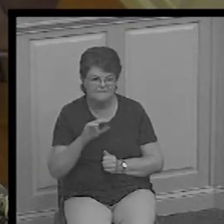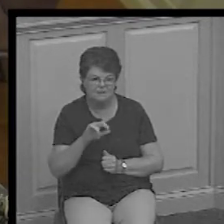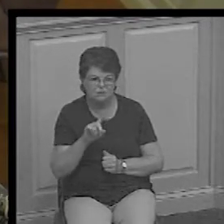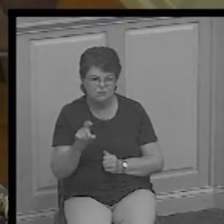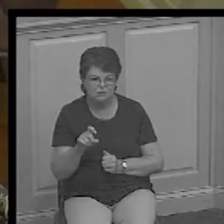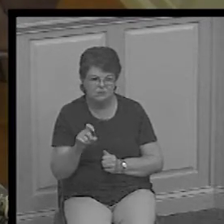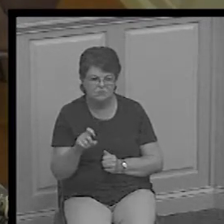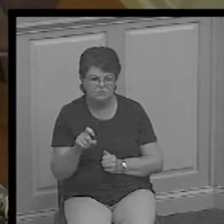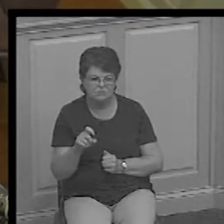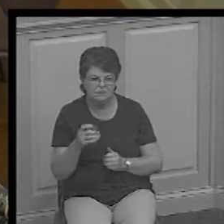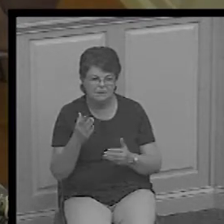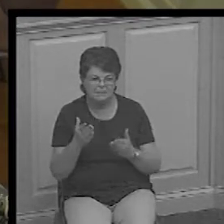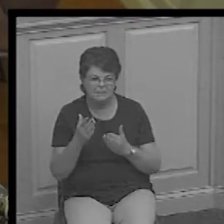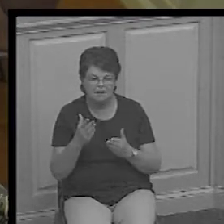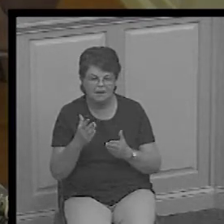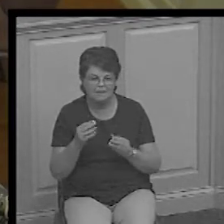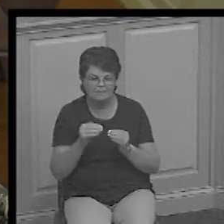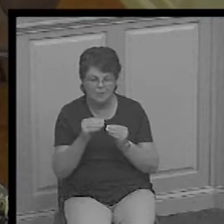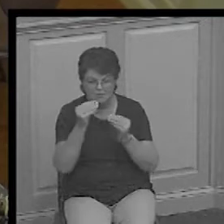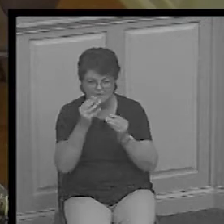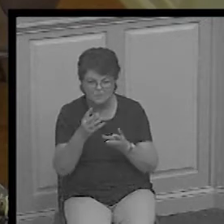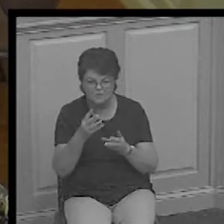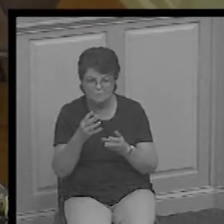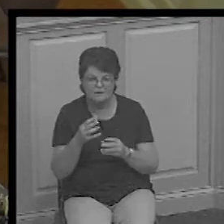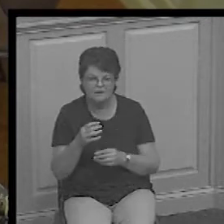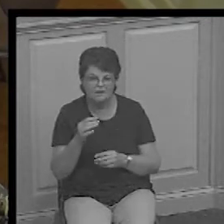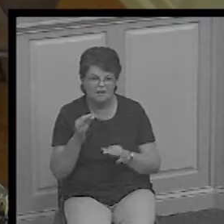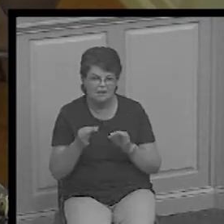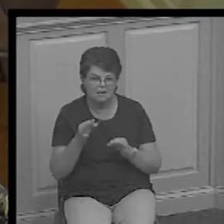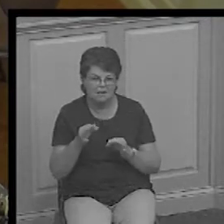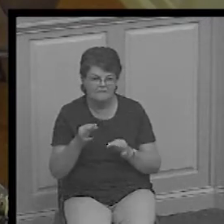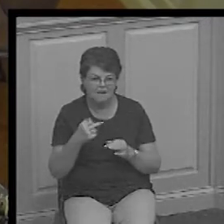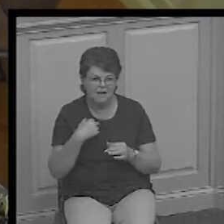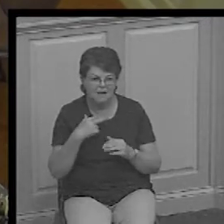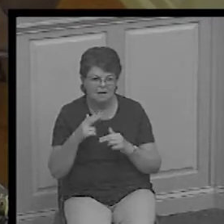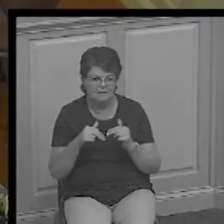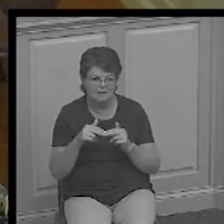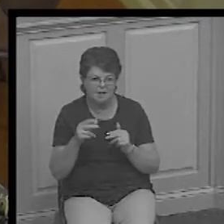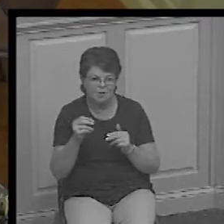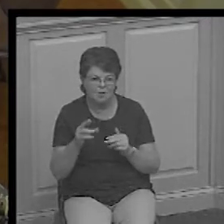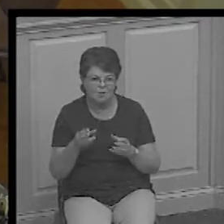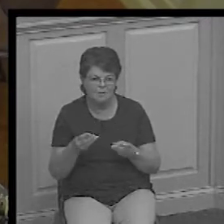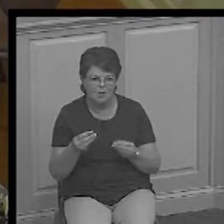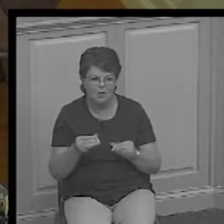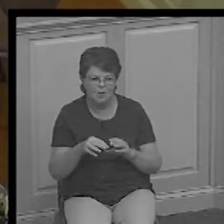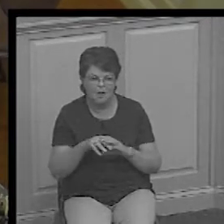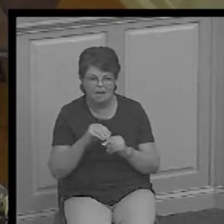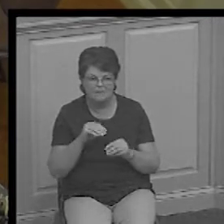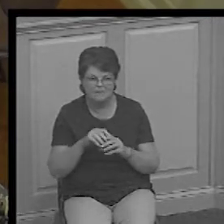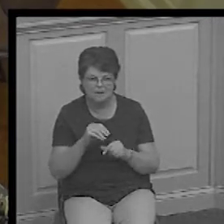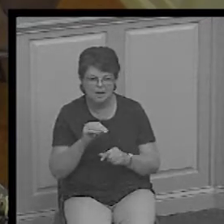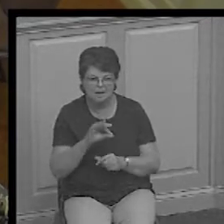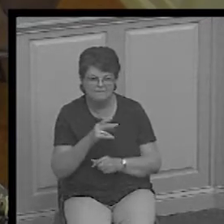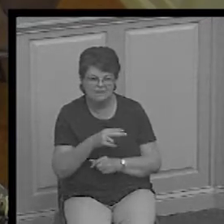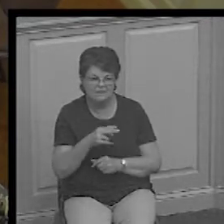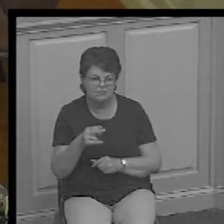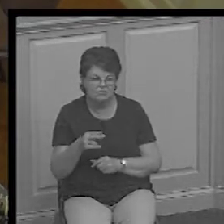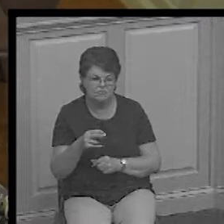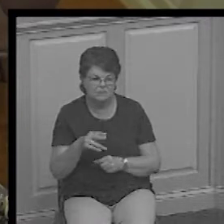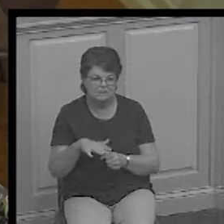maybe just informative more than anything. If there were a building or a property that was outside of the historic district